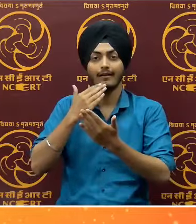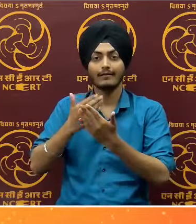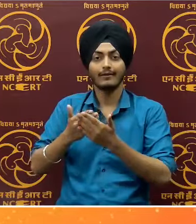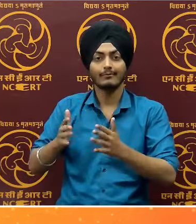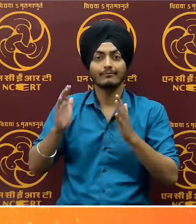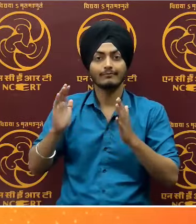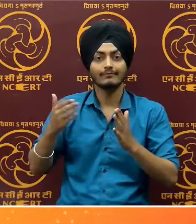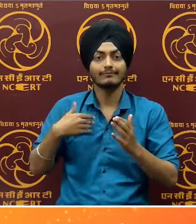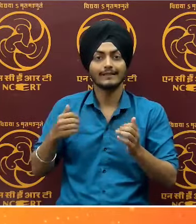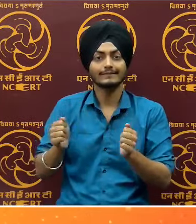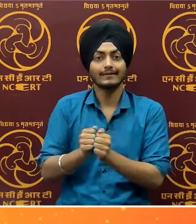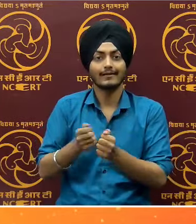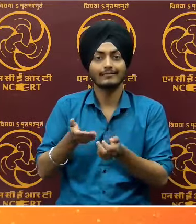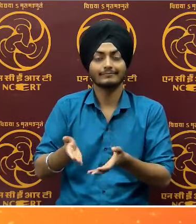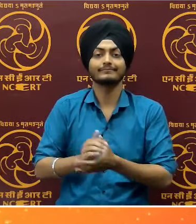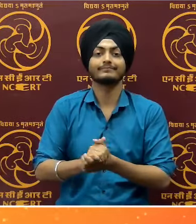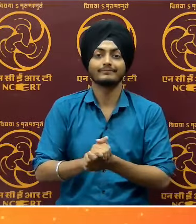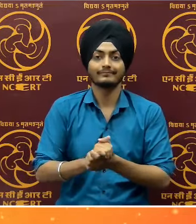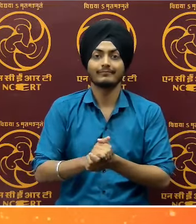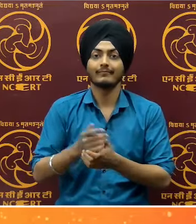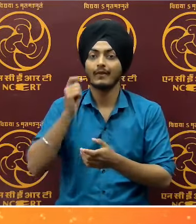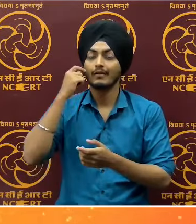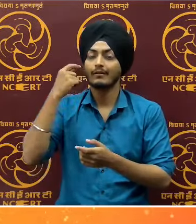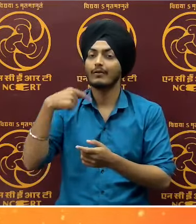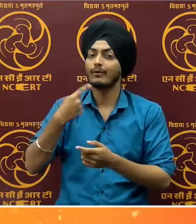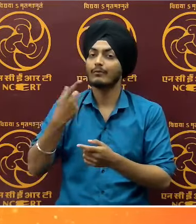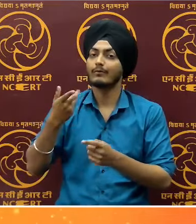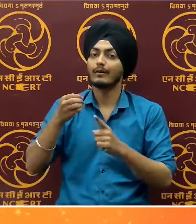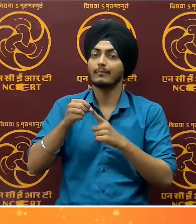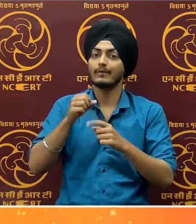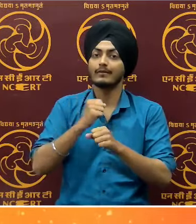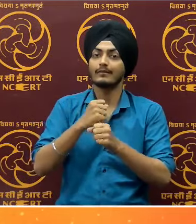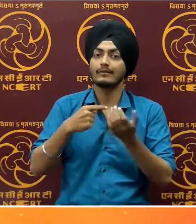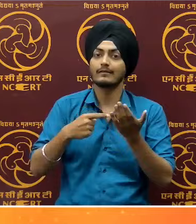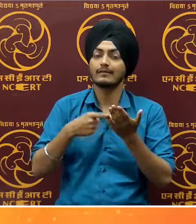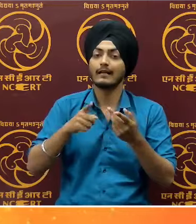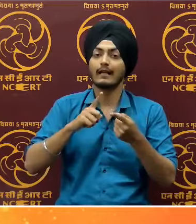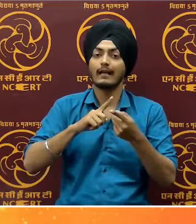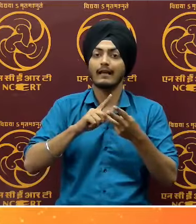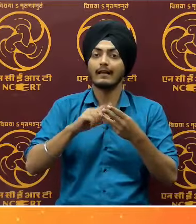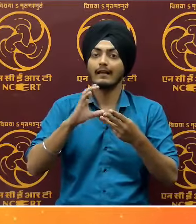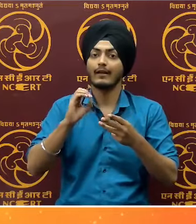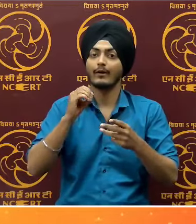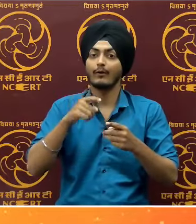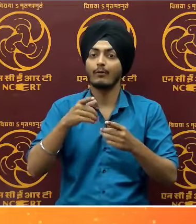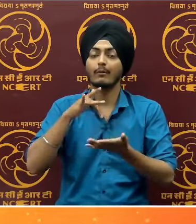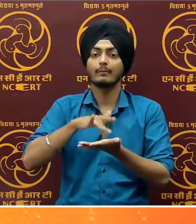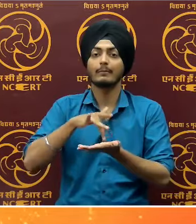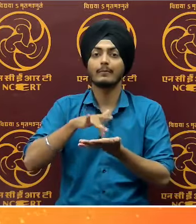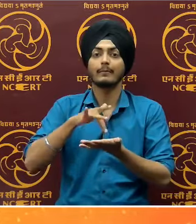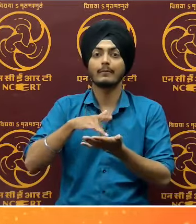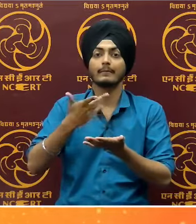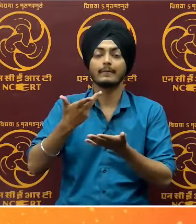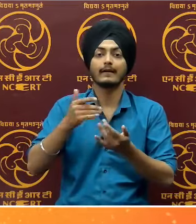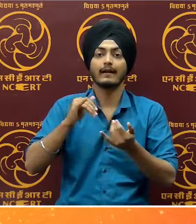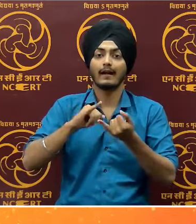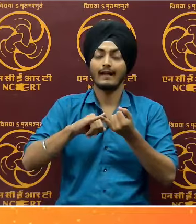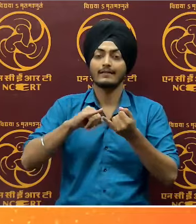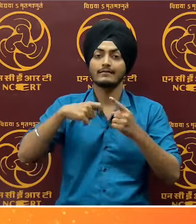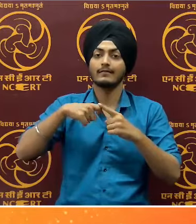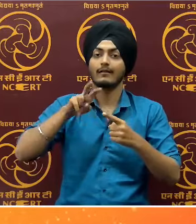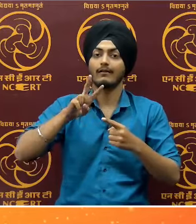sir, for being with us. Sir is a PGT in Economics from SHRI, Kendriya Vidyalaya, Tagore Garden, New